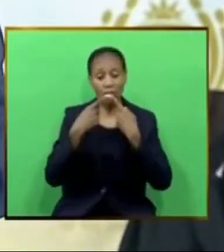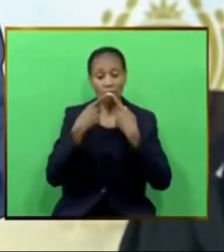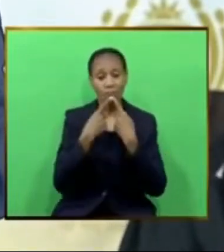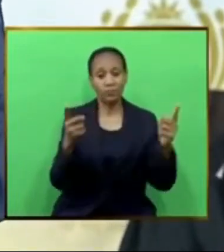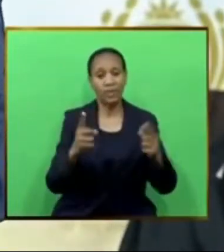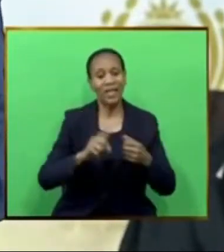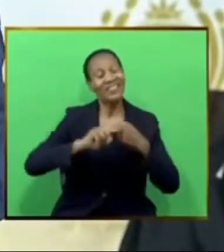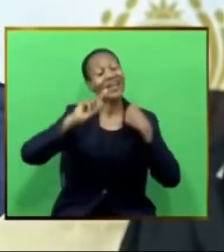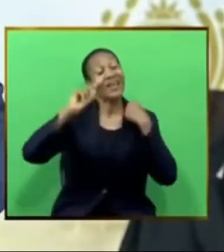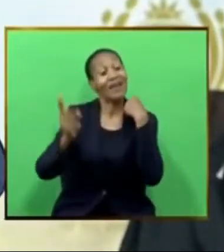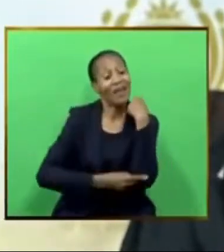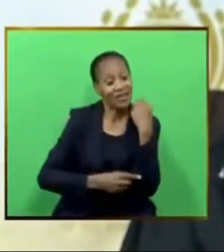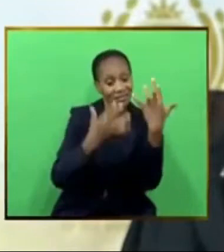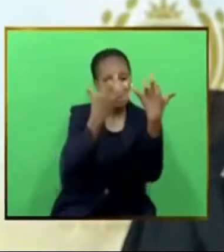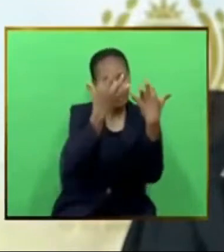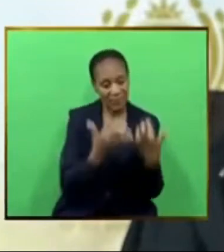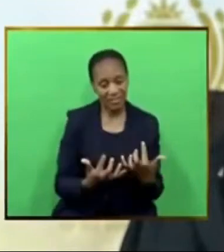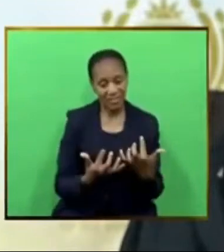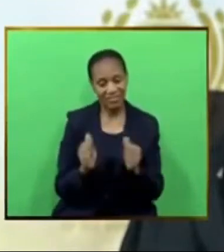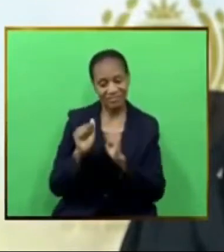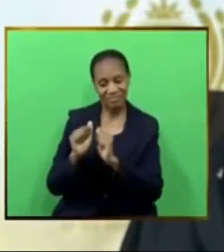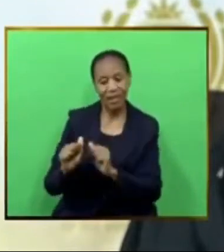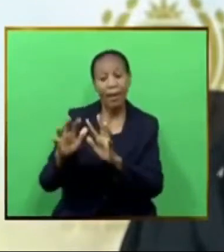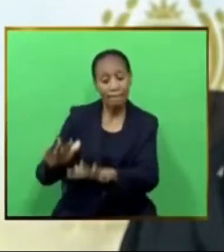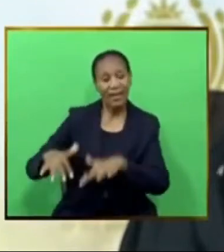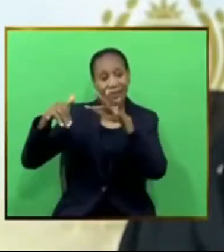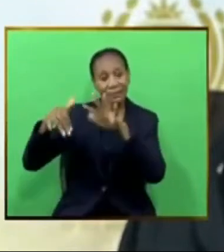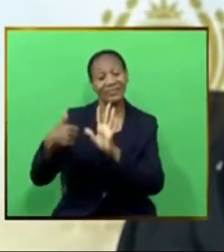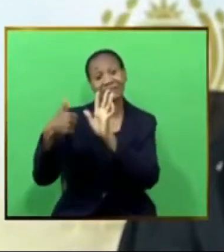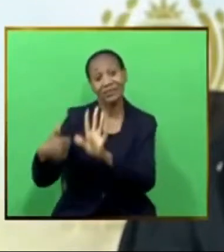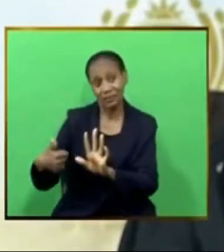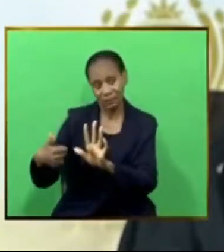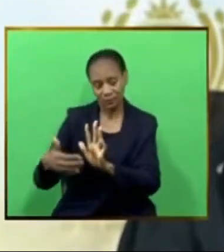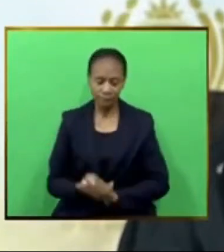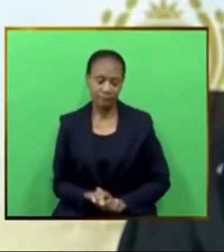the last budget of the 6th Democratic Administration.